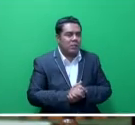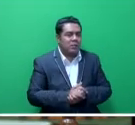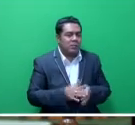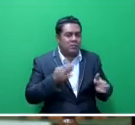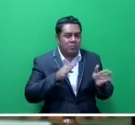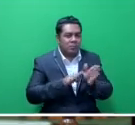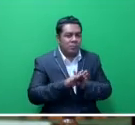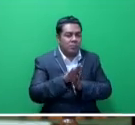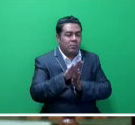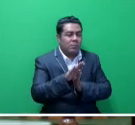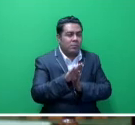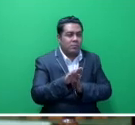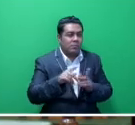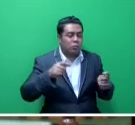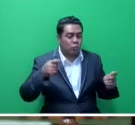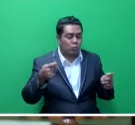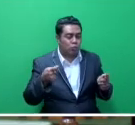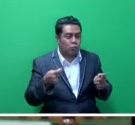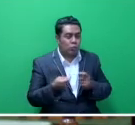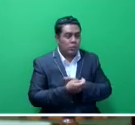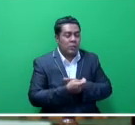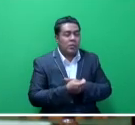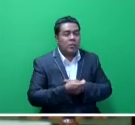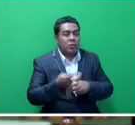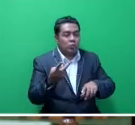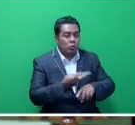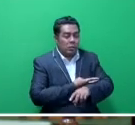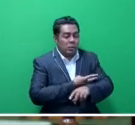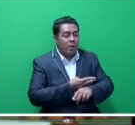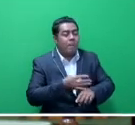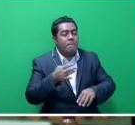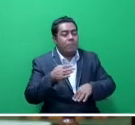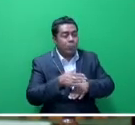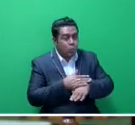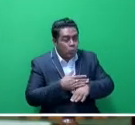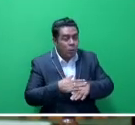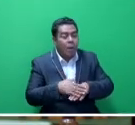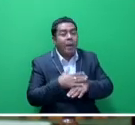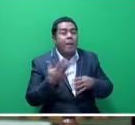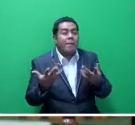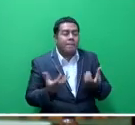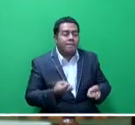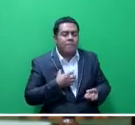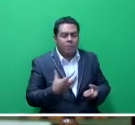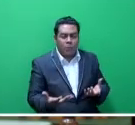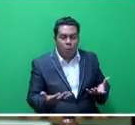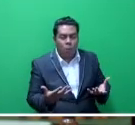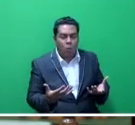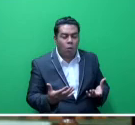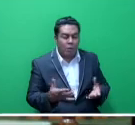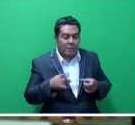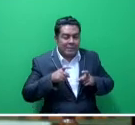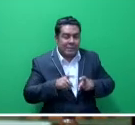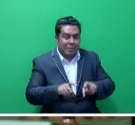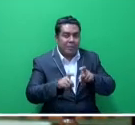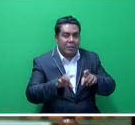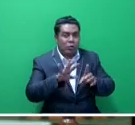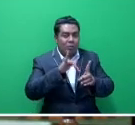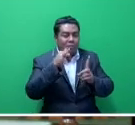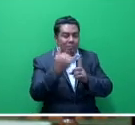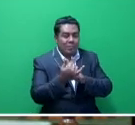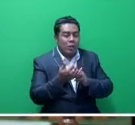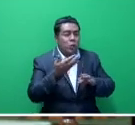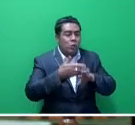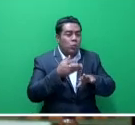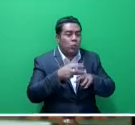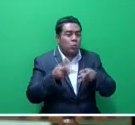our transition to becoming a greener, bluer and more sustainable society. We can ingrain new ways of thinking about our oceans,